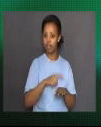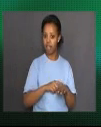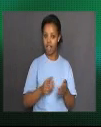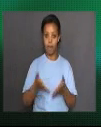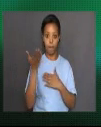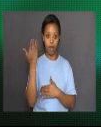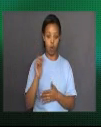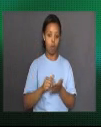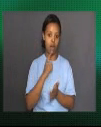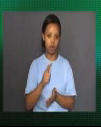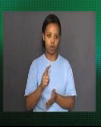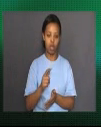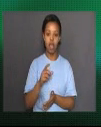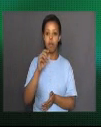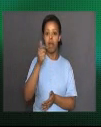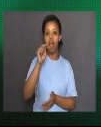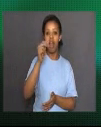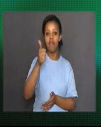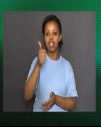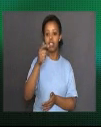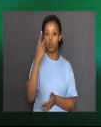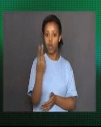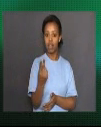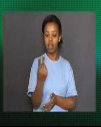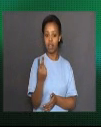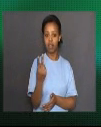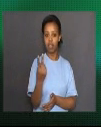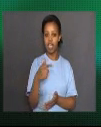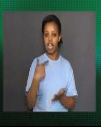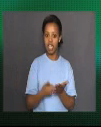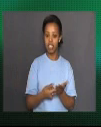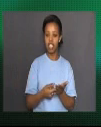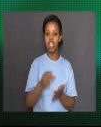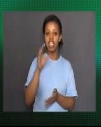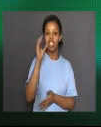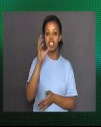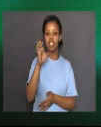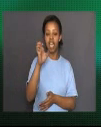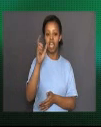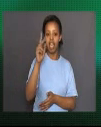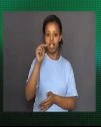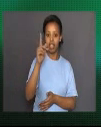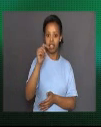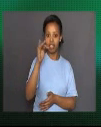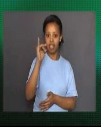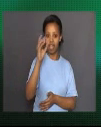In anaphase 2, the centromeres are cleaved. This